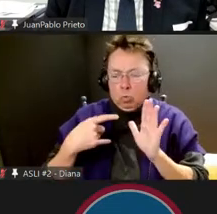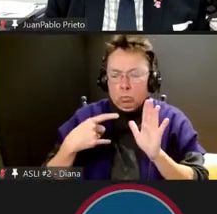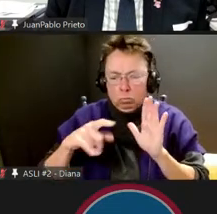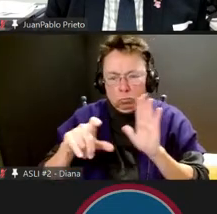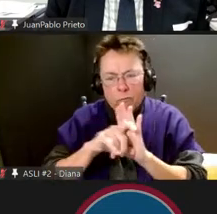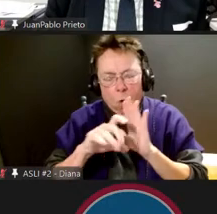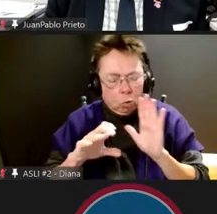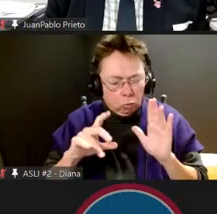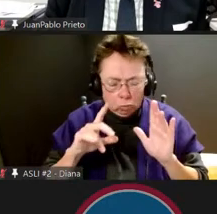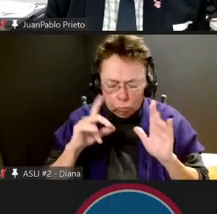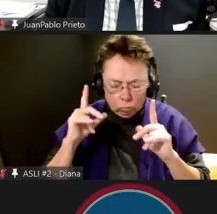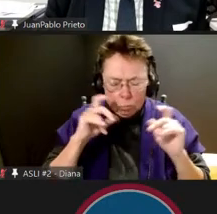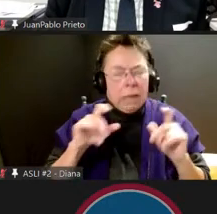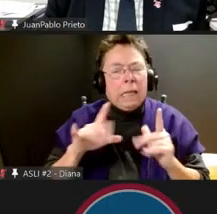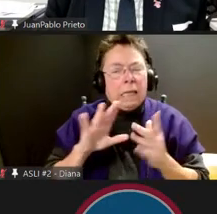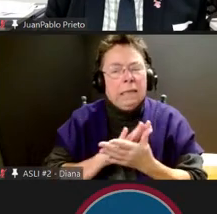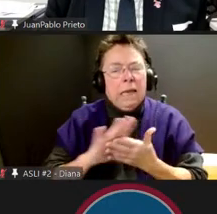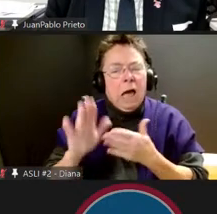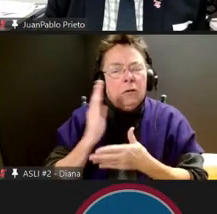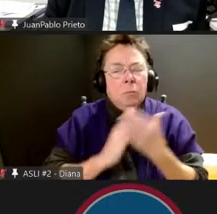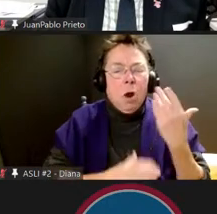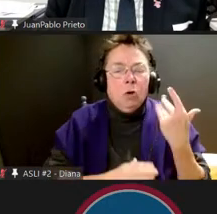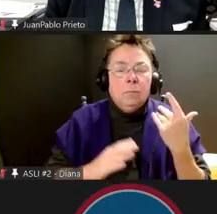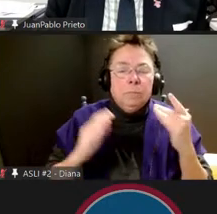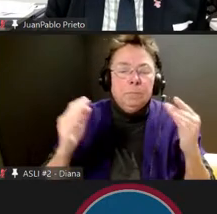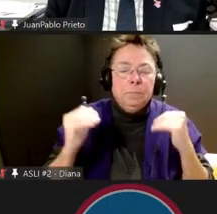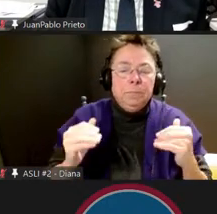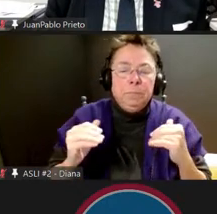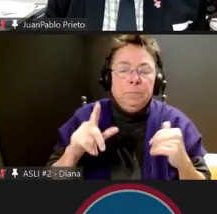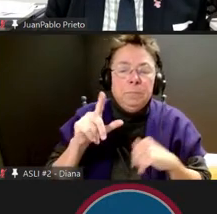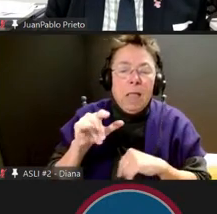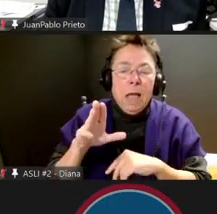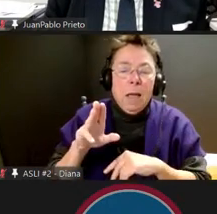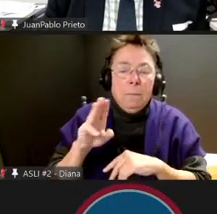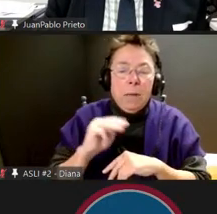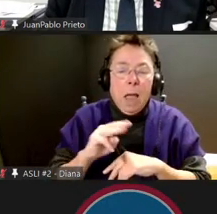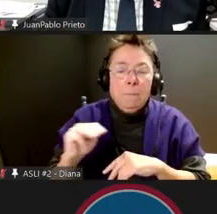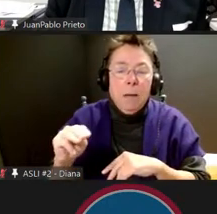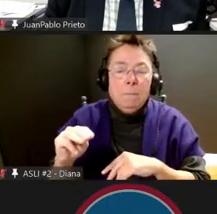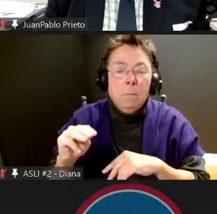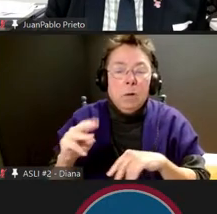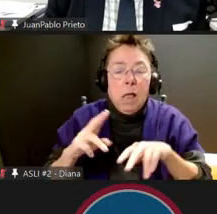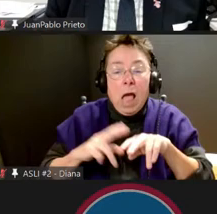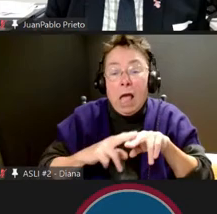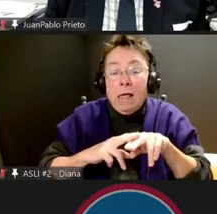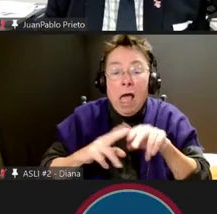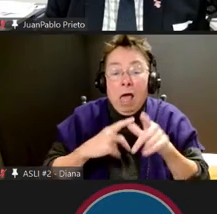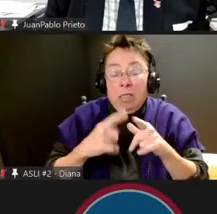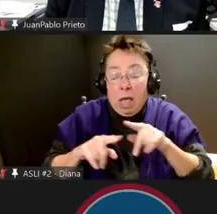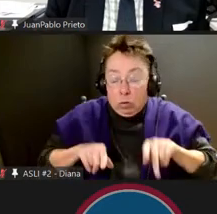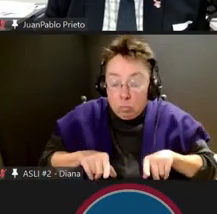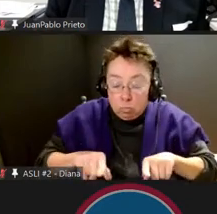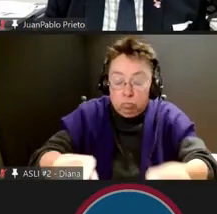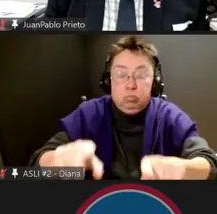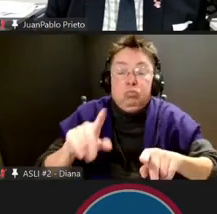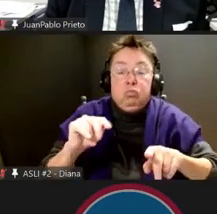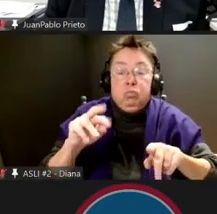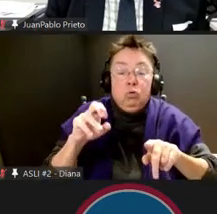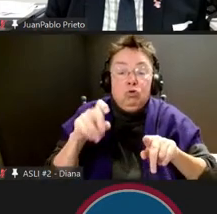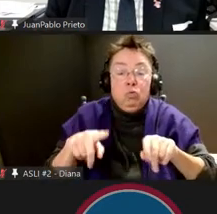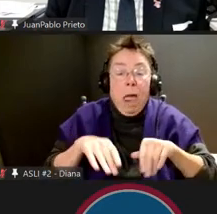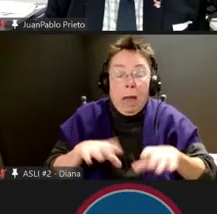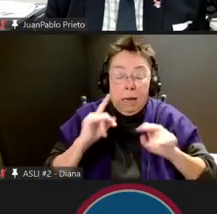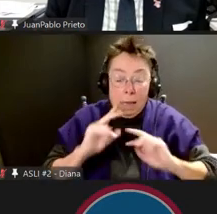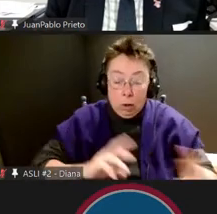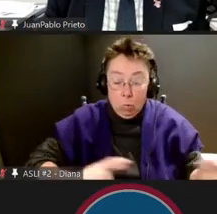neat aspects of the project. Next slide. And then on the tail is the track work. So here they are prepping